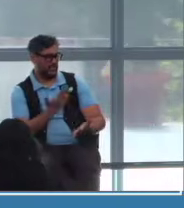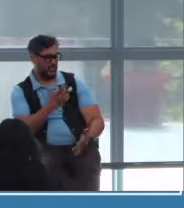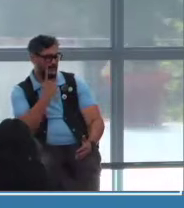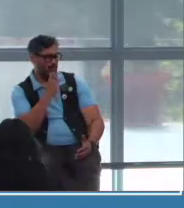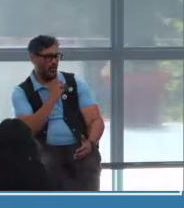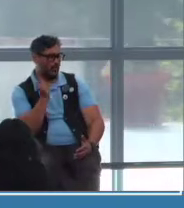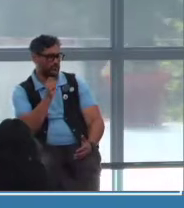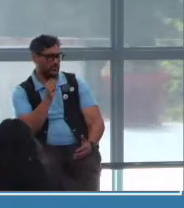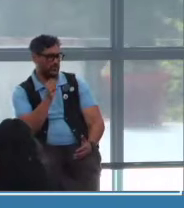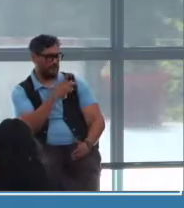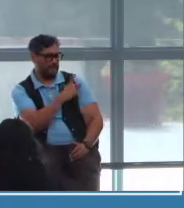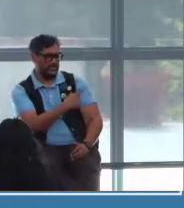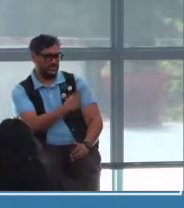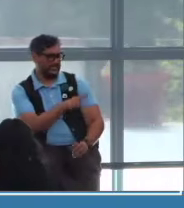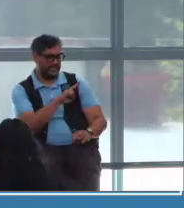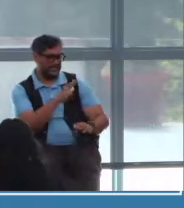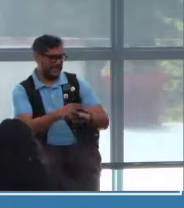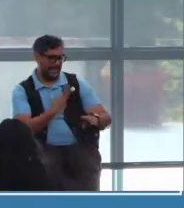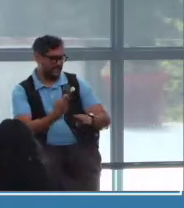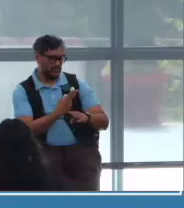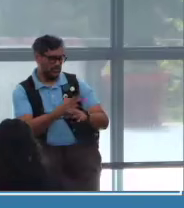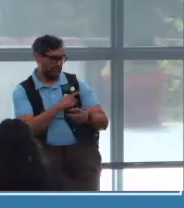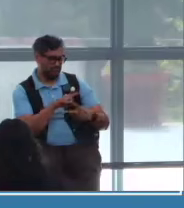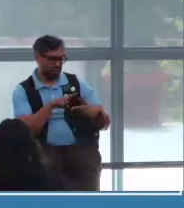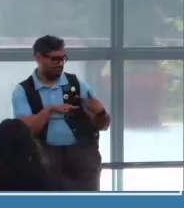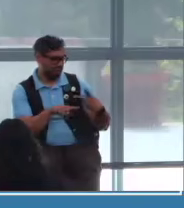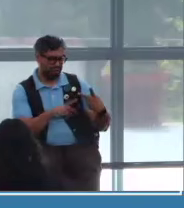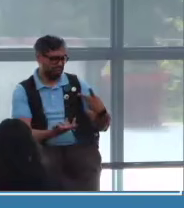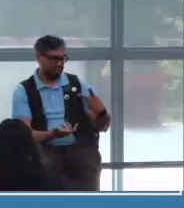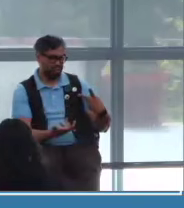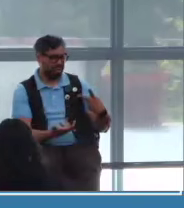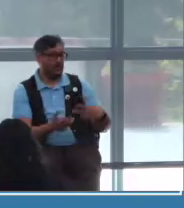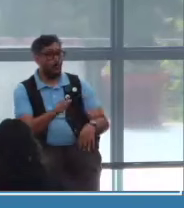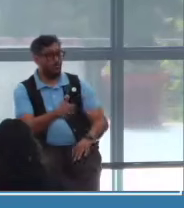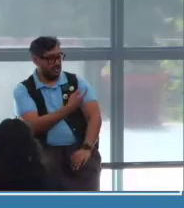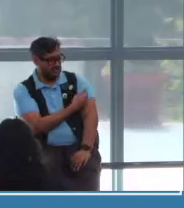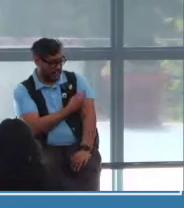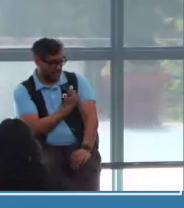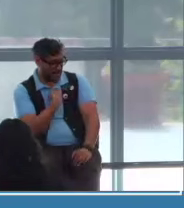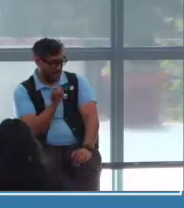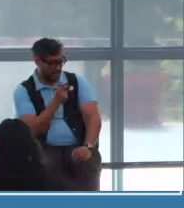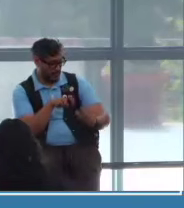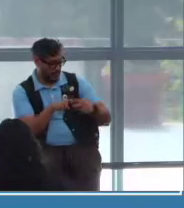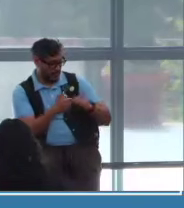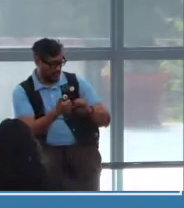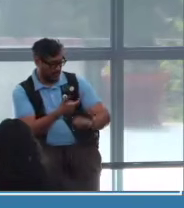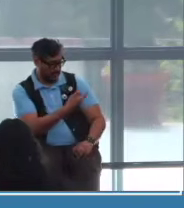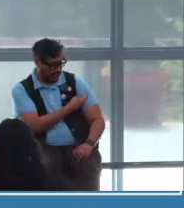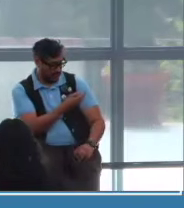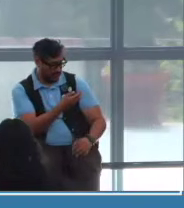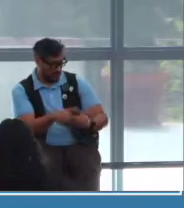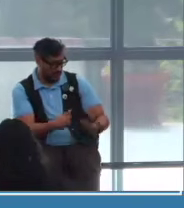lupus patients who cannot use Fosamax for osteoporosis? Vitamins, injections, and are there any problems with the injection